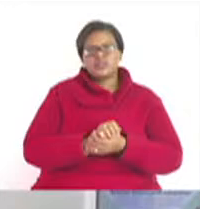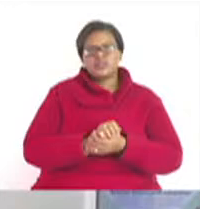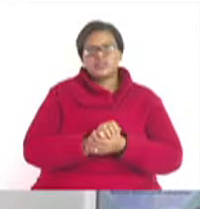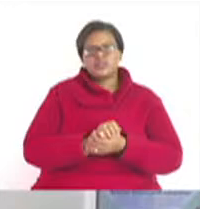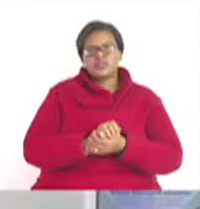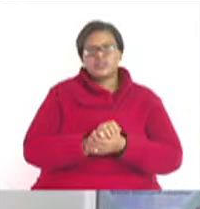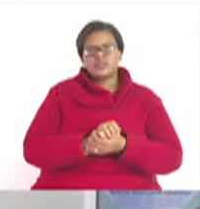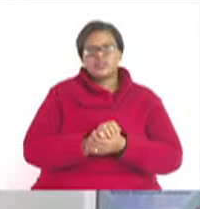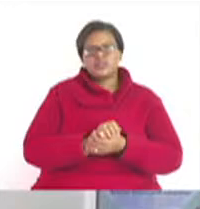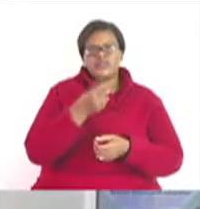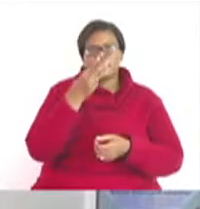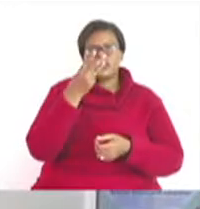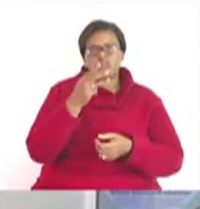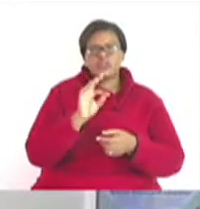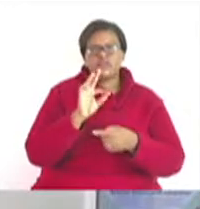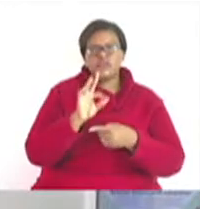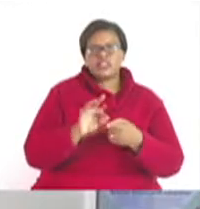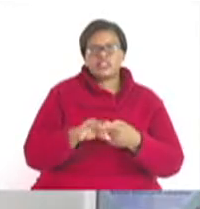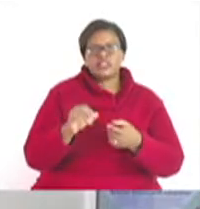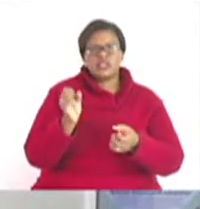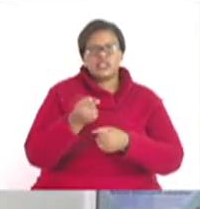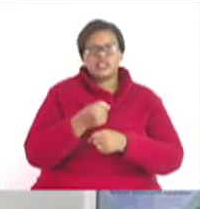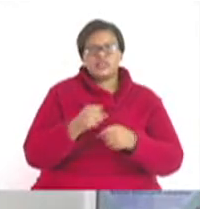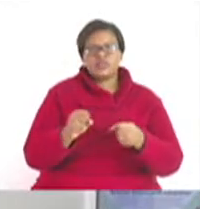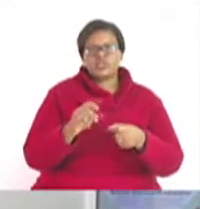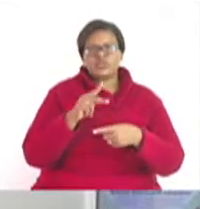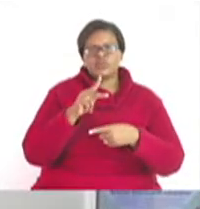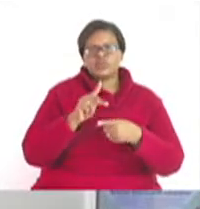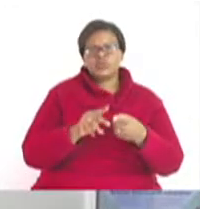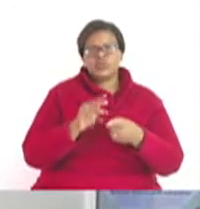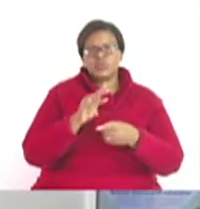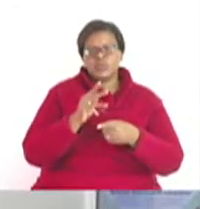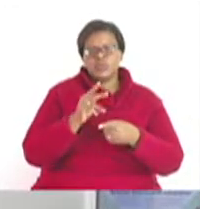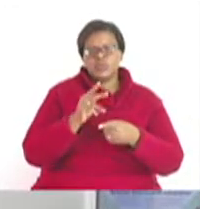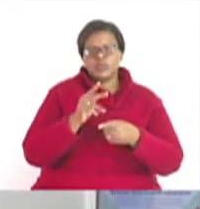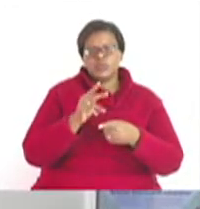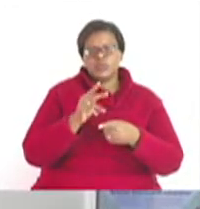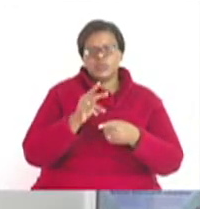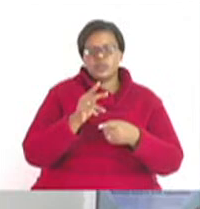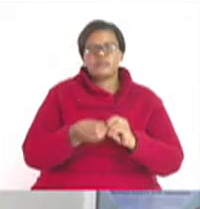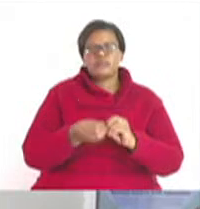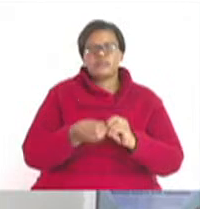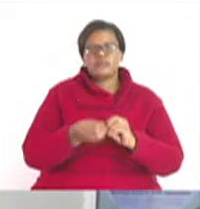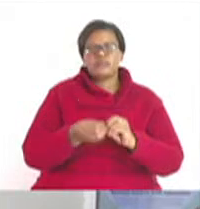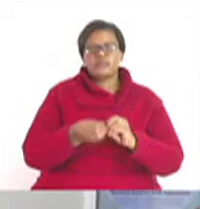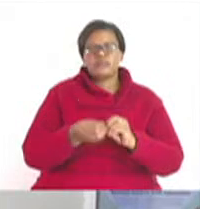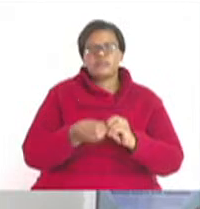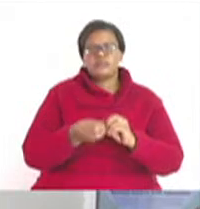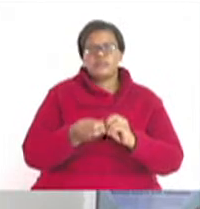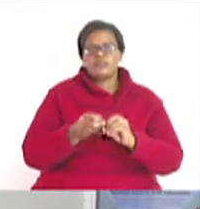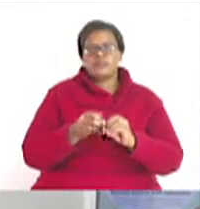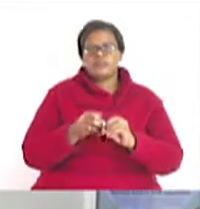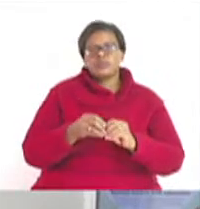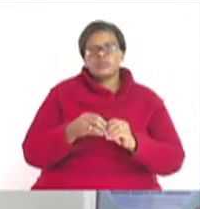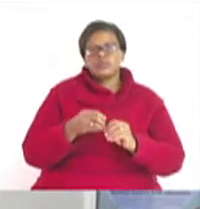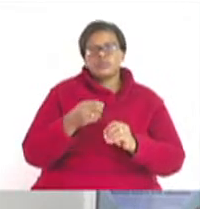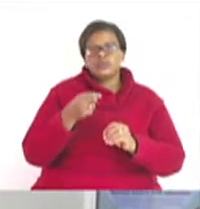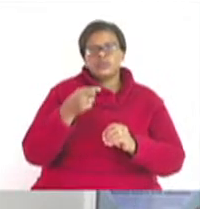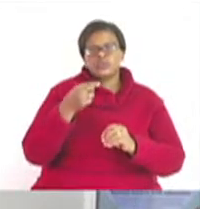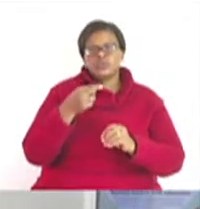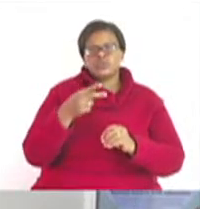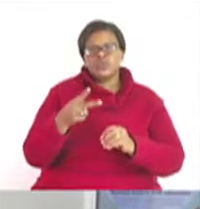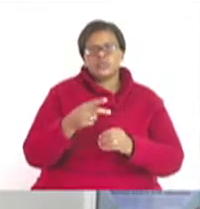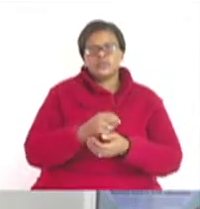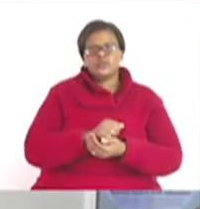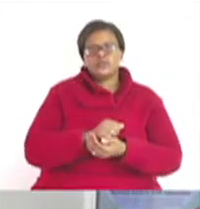meaning a prime number. 6 is having more than 2 factors, is not a prime number, and 12 is the same,